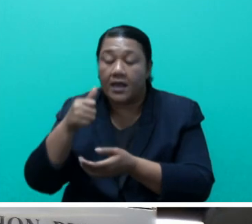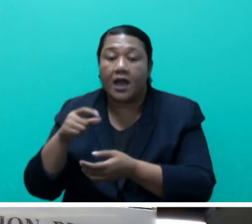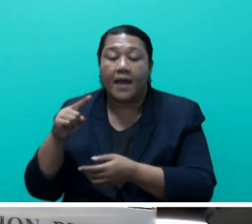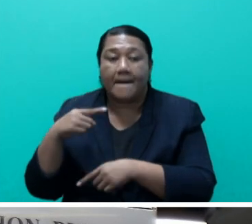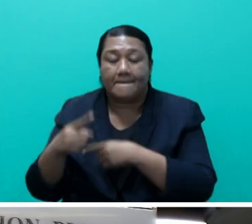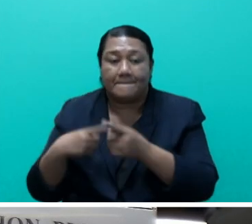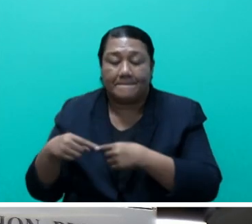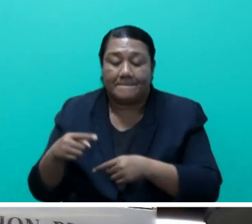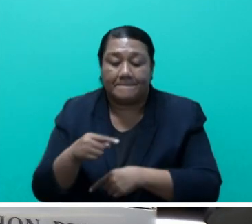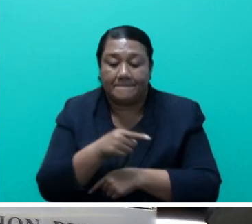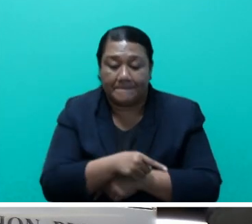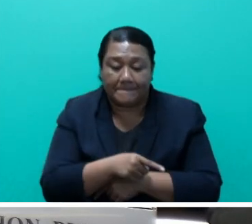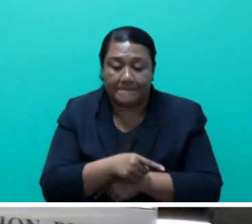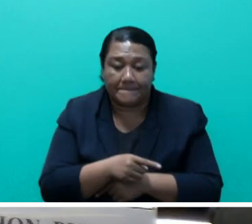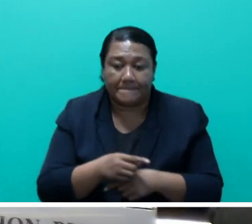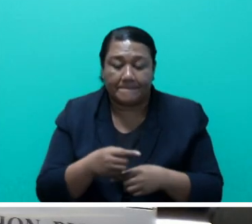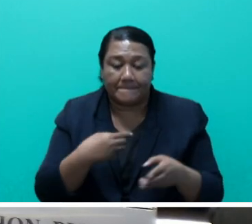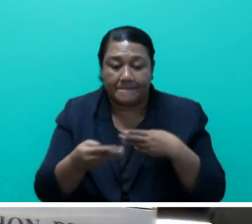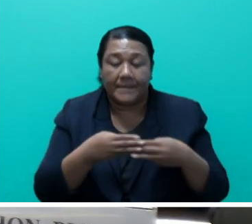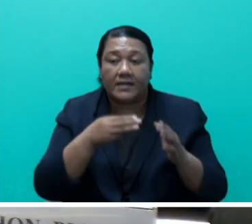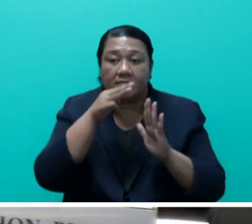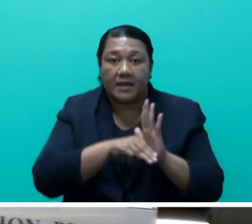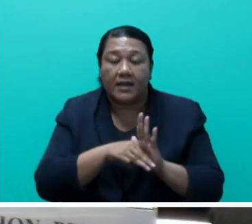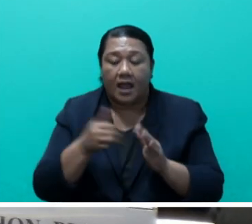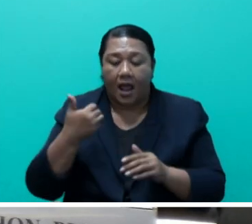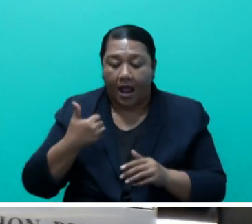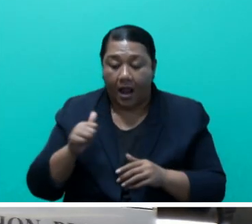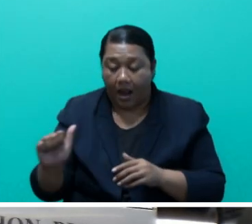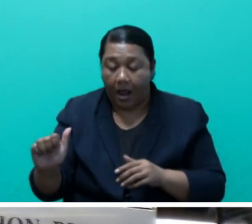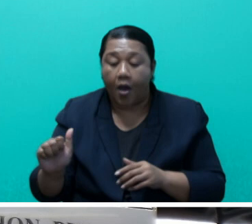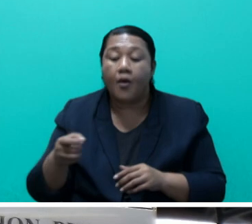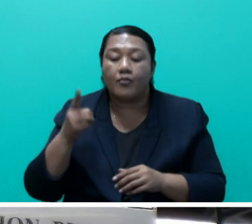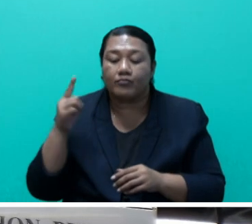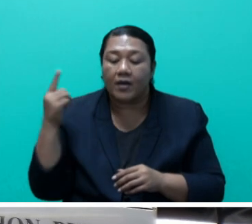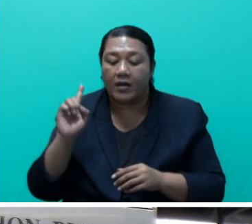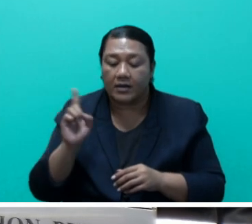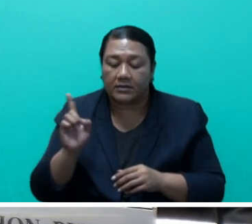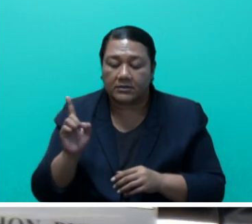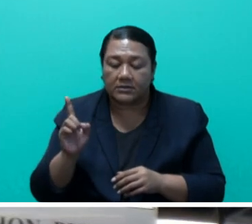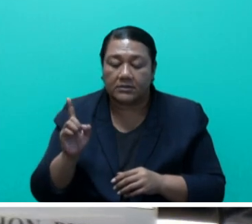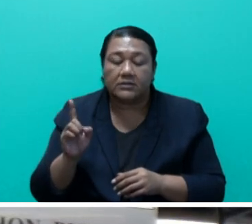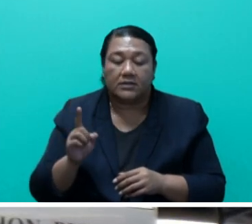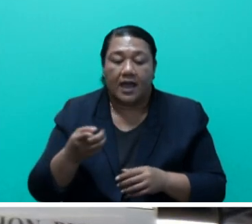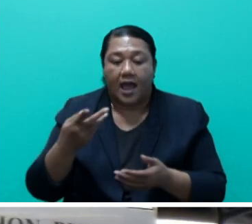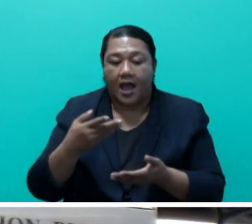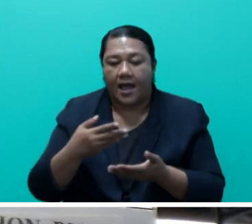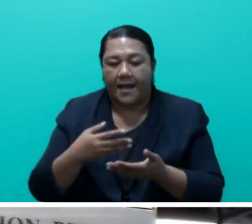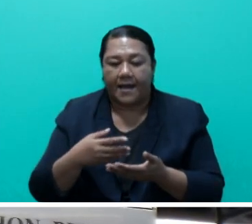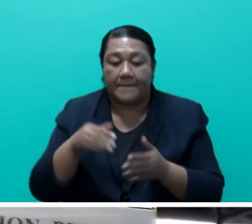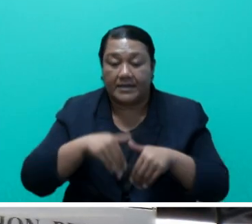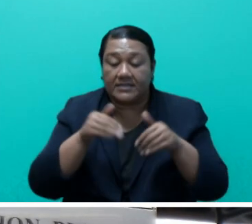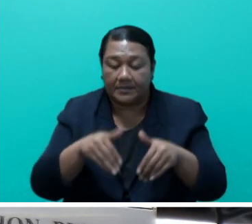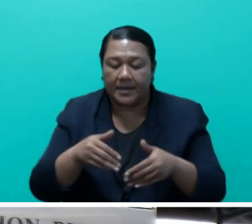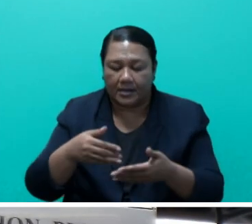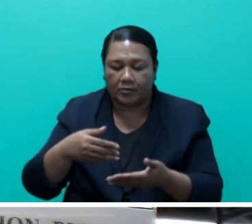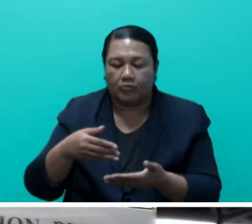management identified participants based on selection criteria approved by the Council. The criteria included